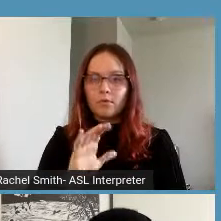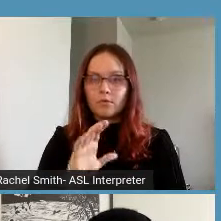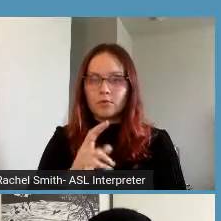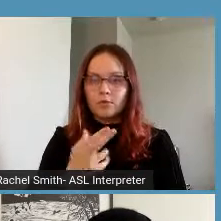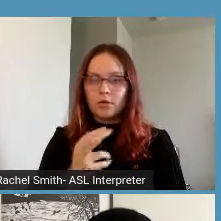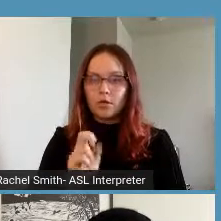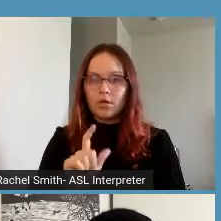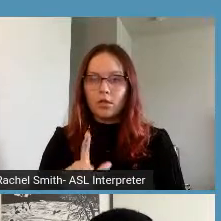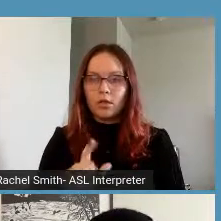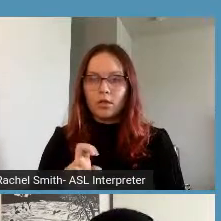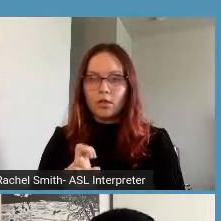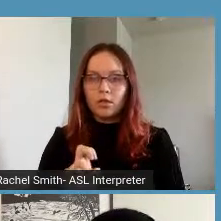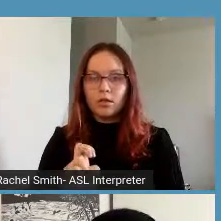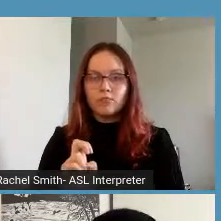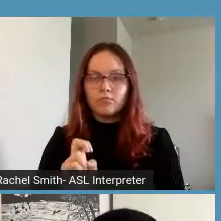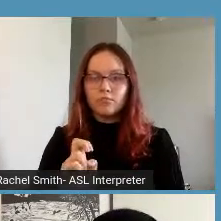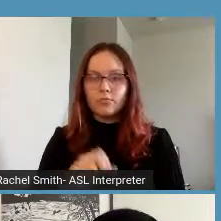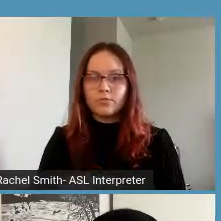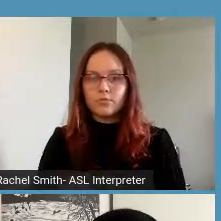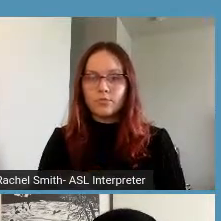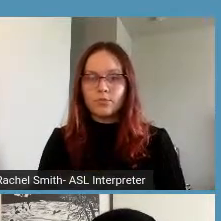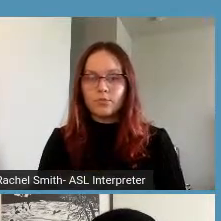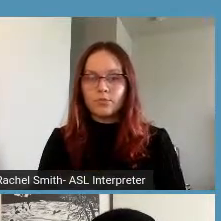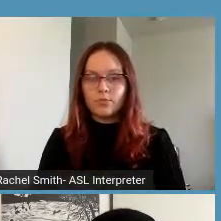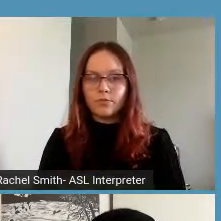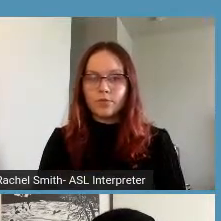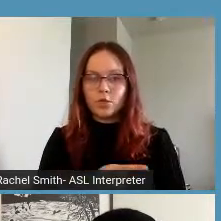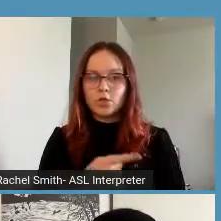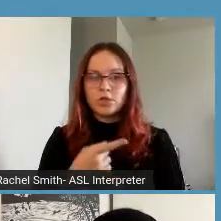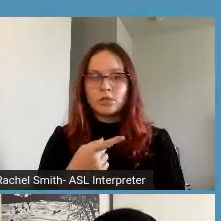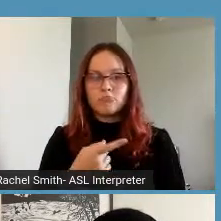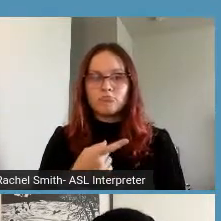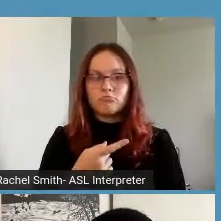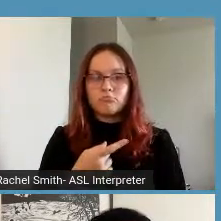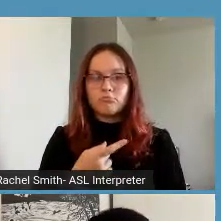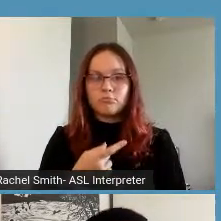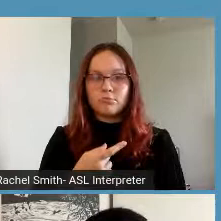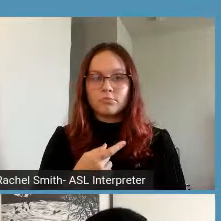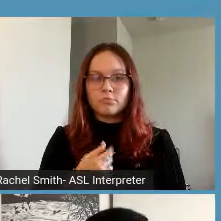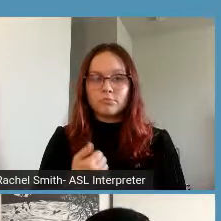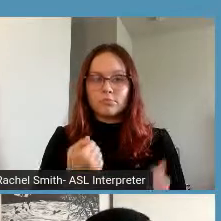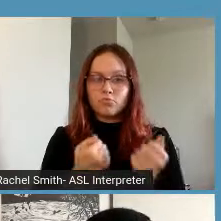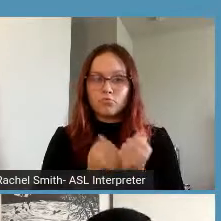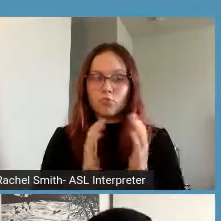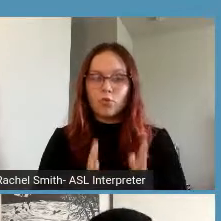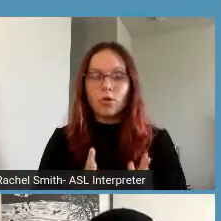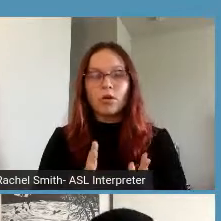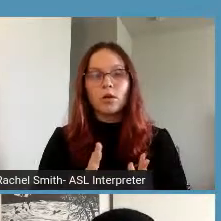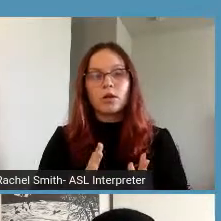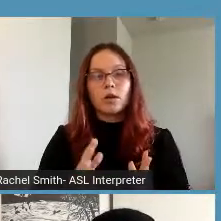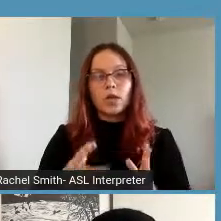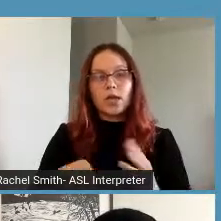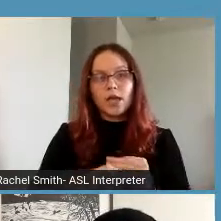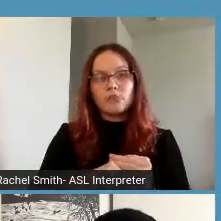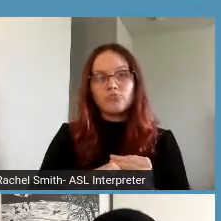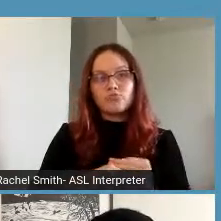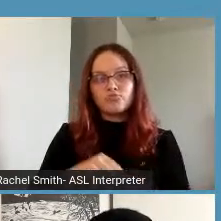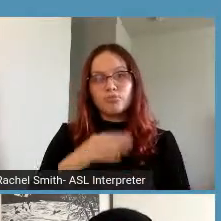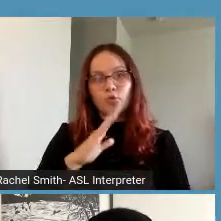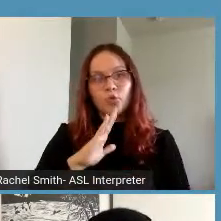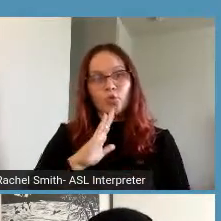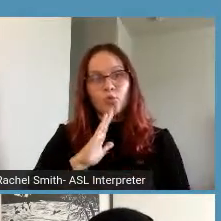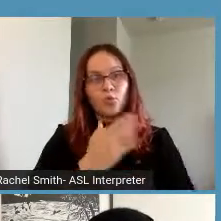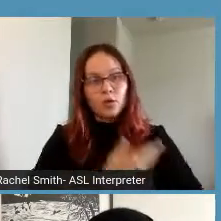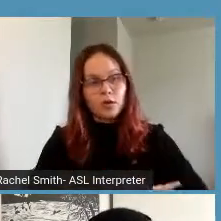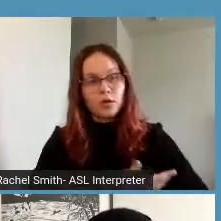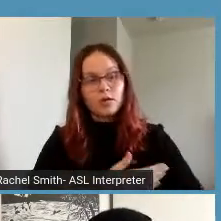author and an advocate, but also the great-granddaughter of Ida B. Wells. And so she spoke in